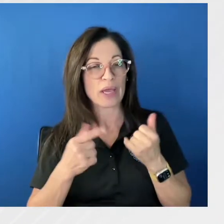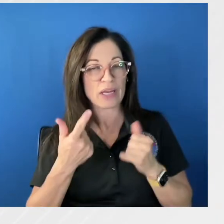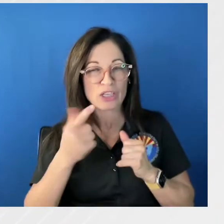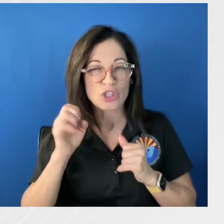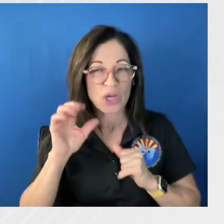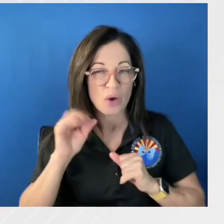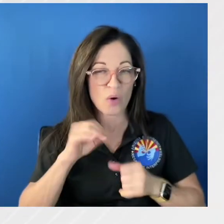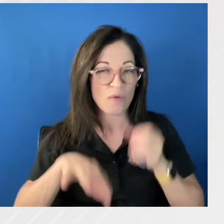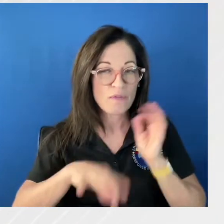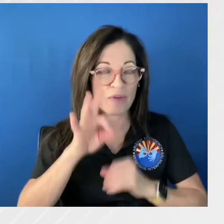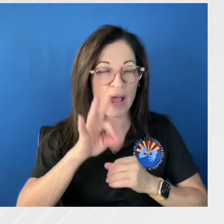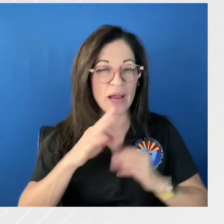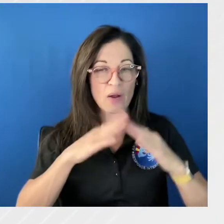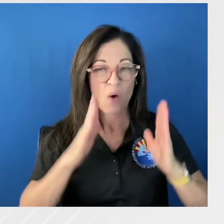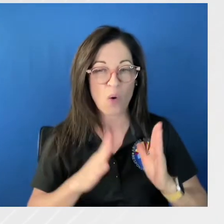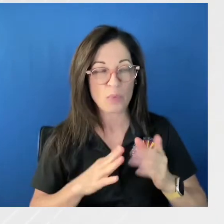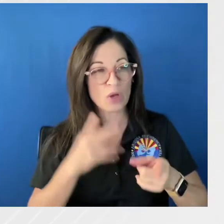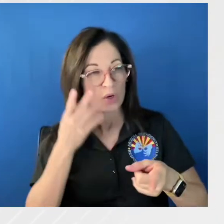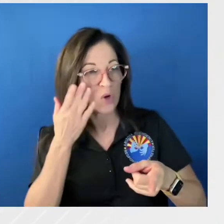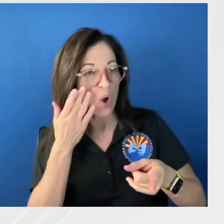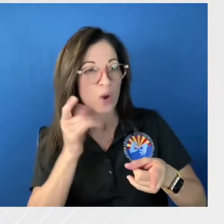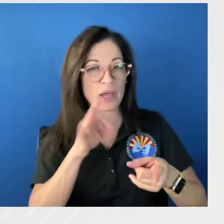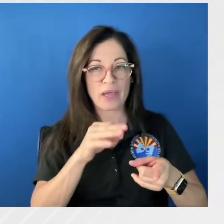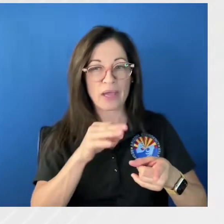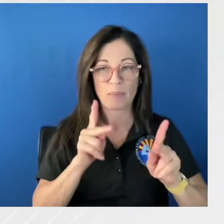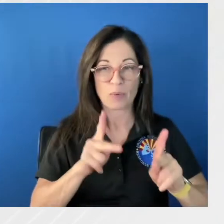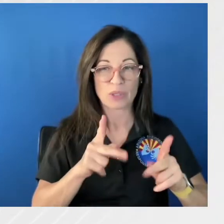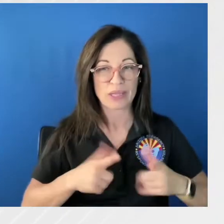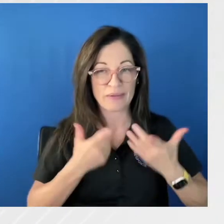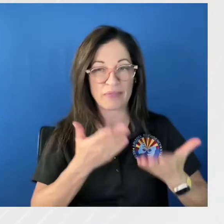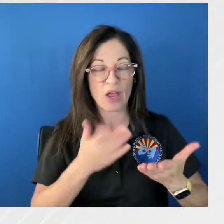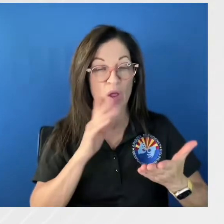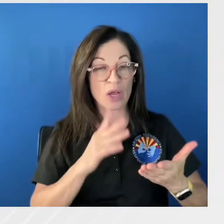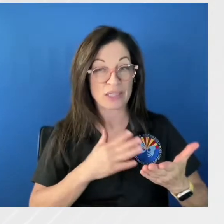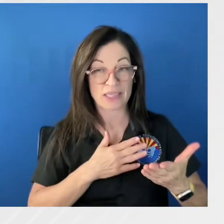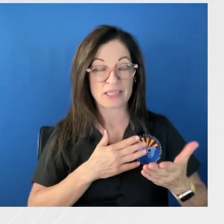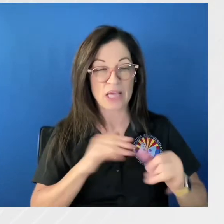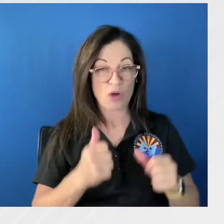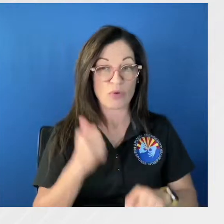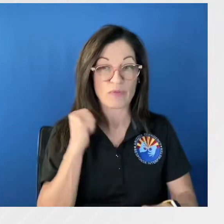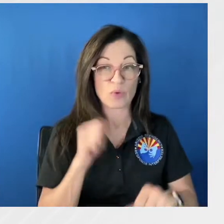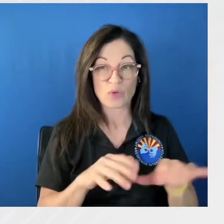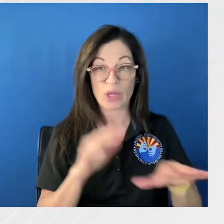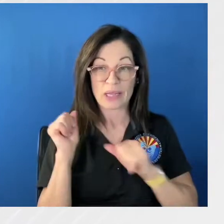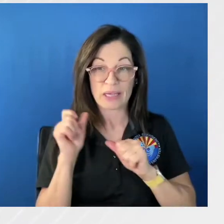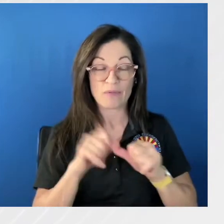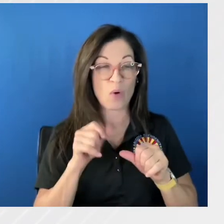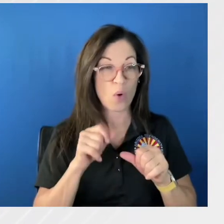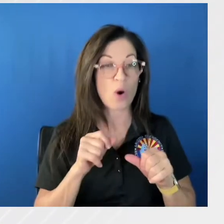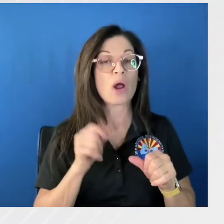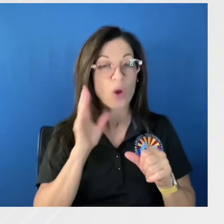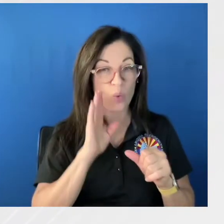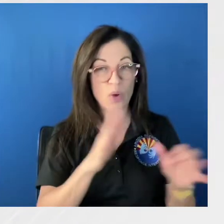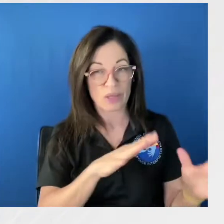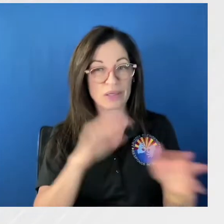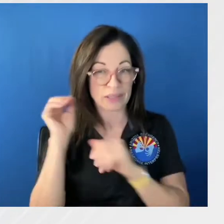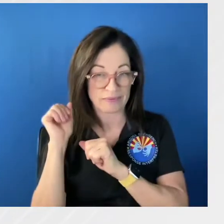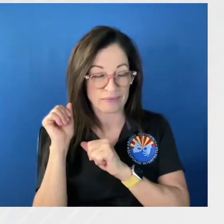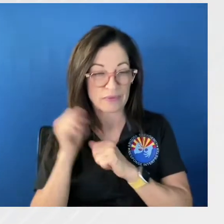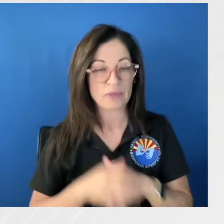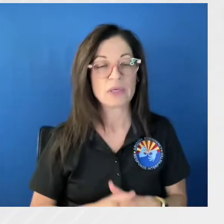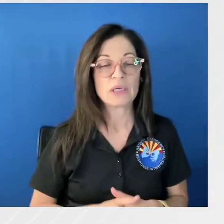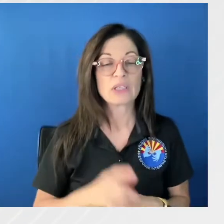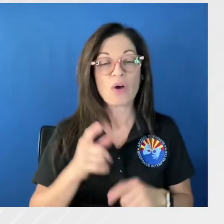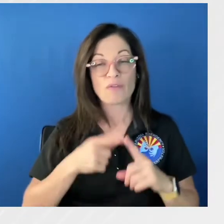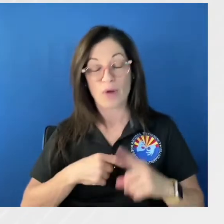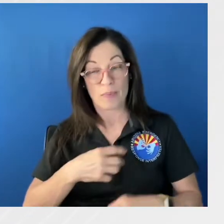person's staying or refusing to go. What's important about that piece of technology is for both the firefighters and the sheriff's department, we get a